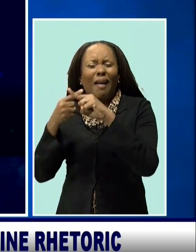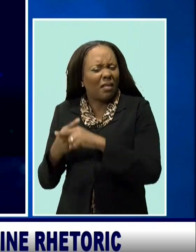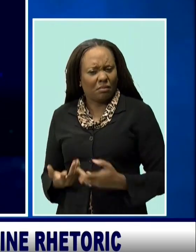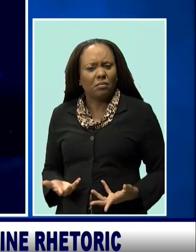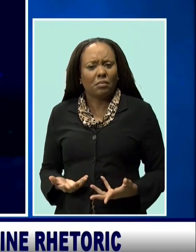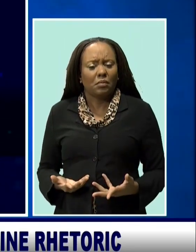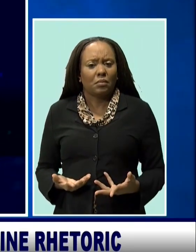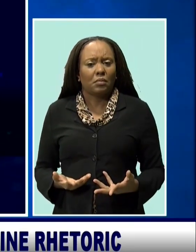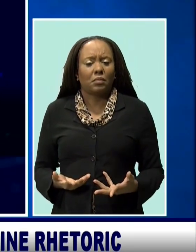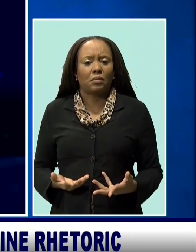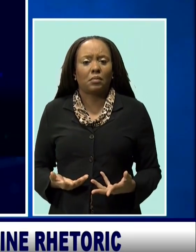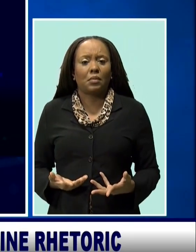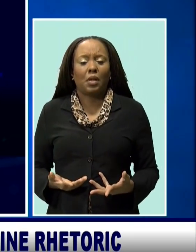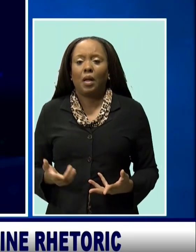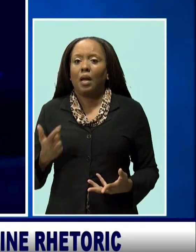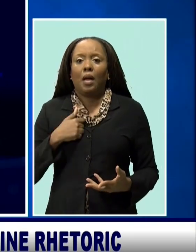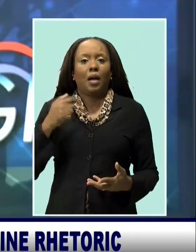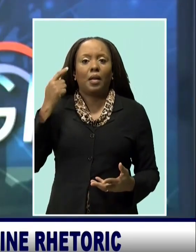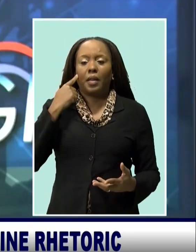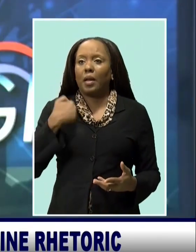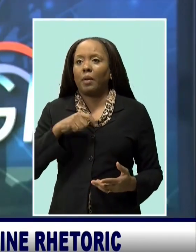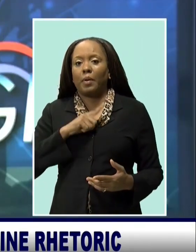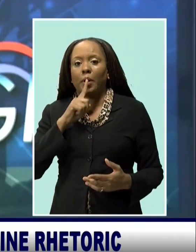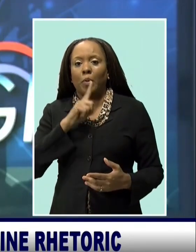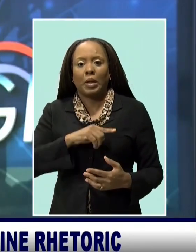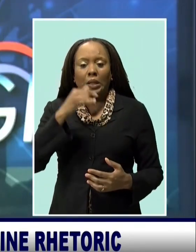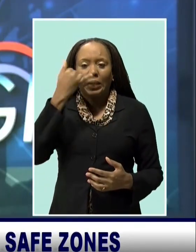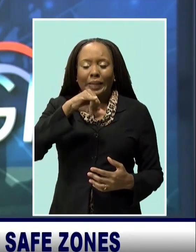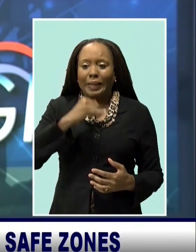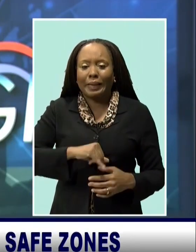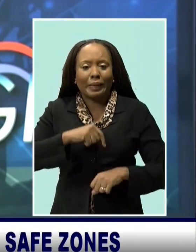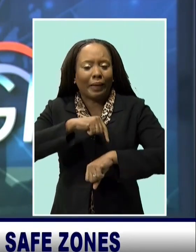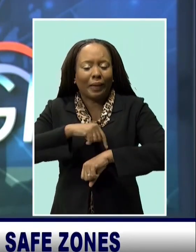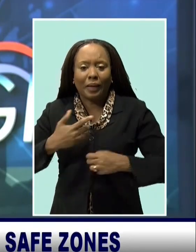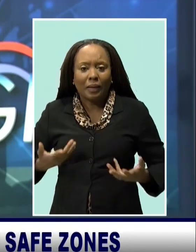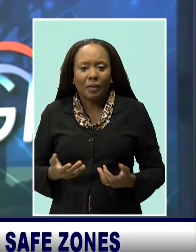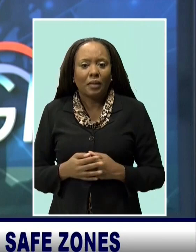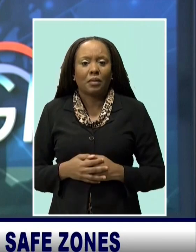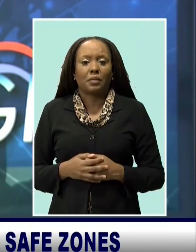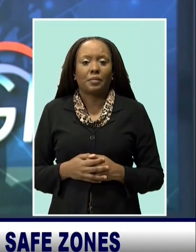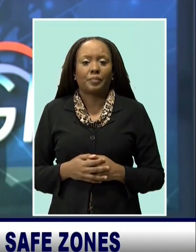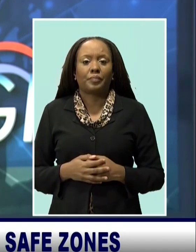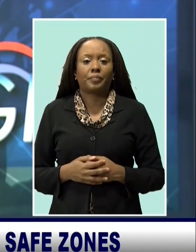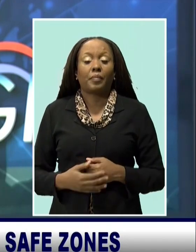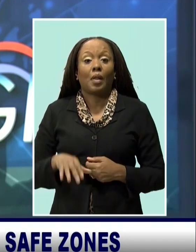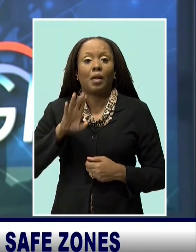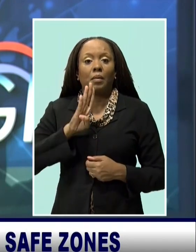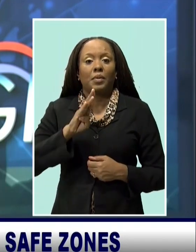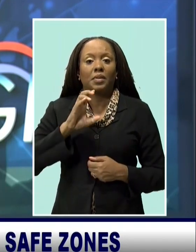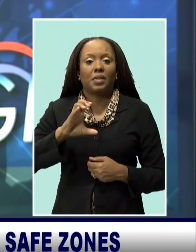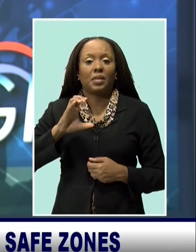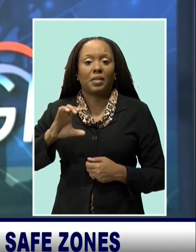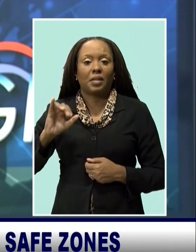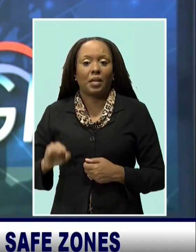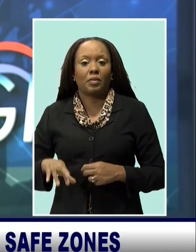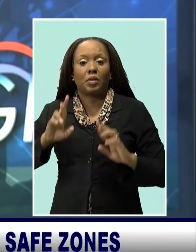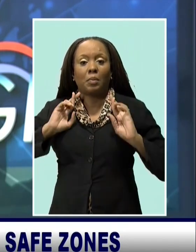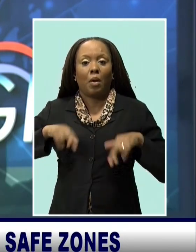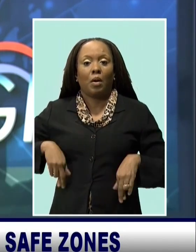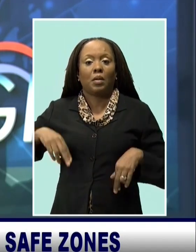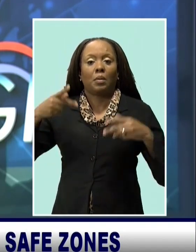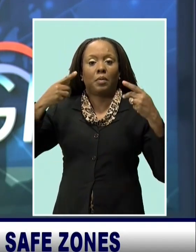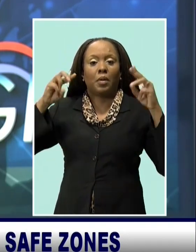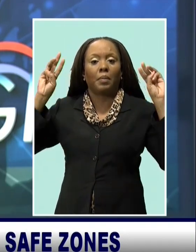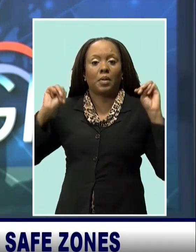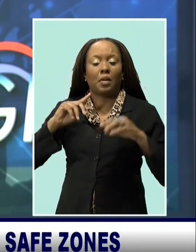that we are in a silly season. The Barbados Chamber of Commerce and Industry has responded to Prime Minister Motley's announcement